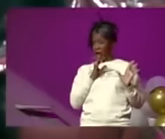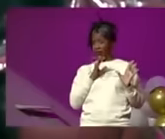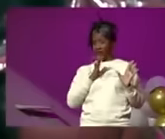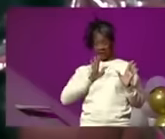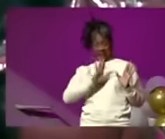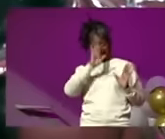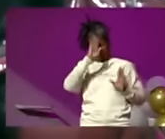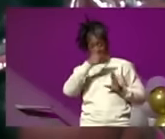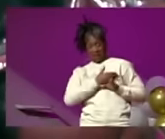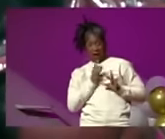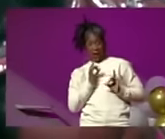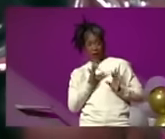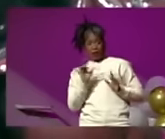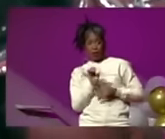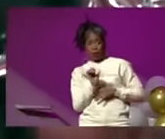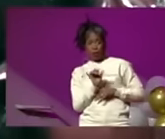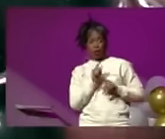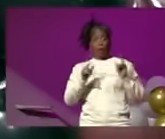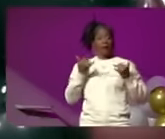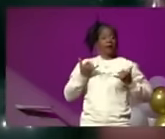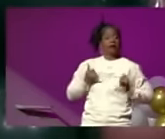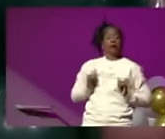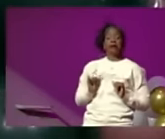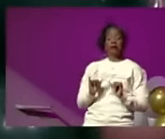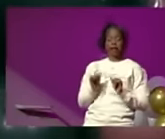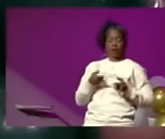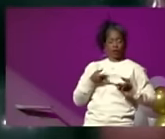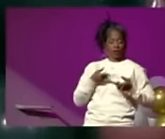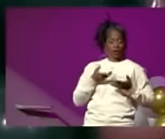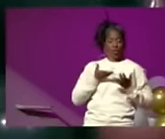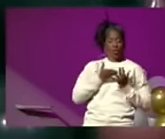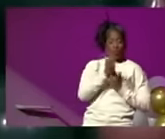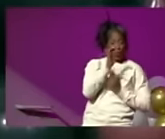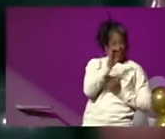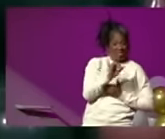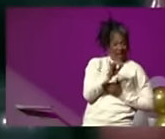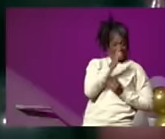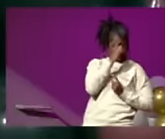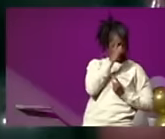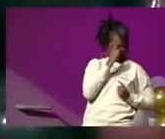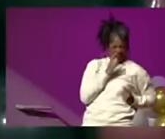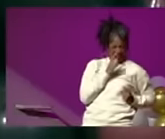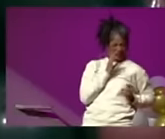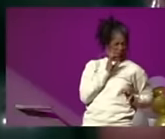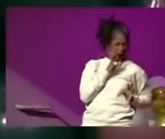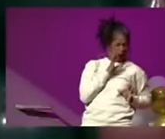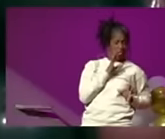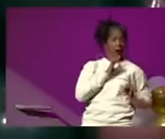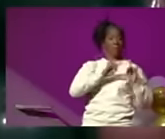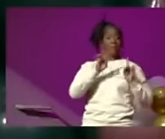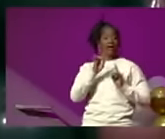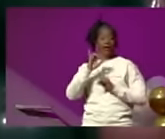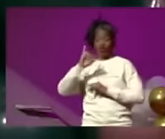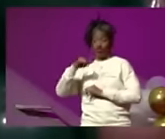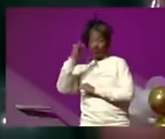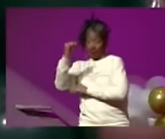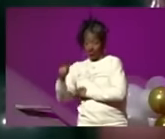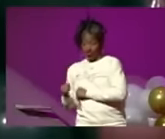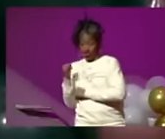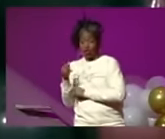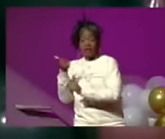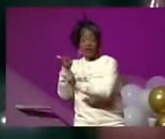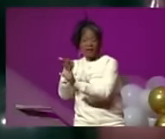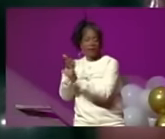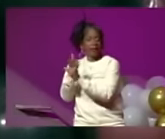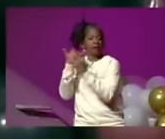But the text says in the midst of the nightmare, God keeps giving Joseph dreams. Dreams